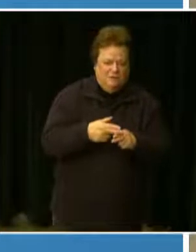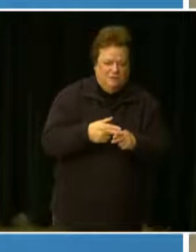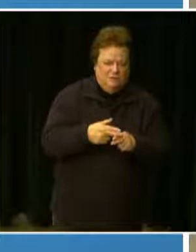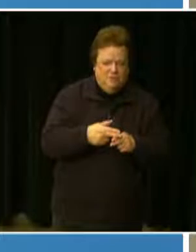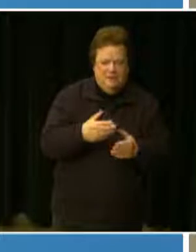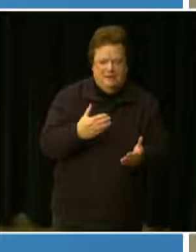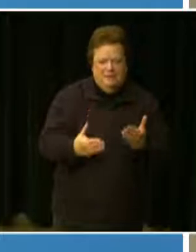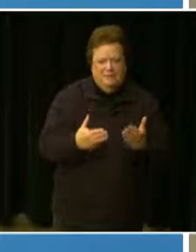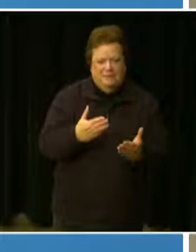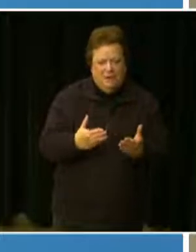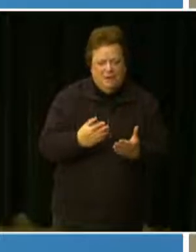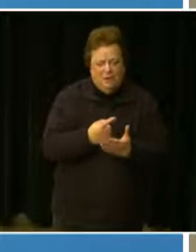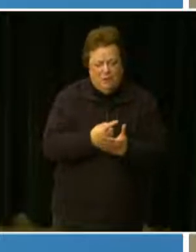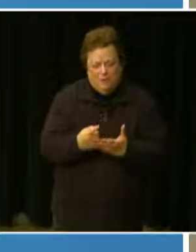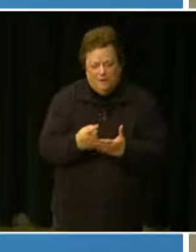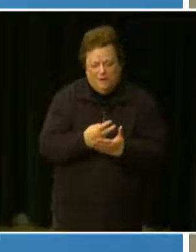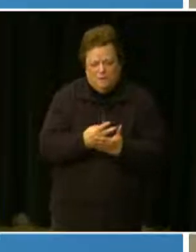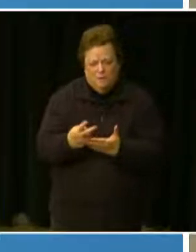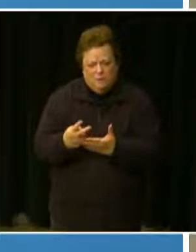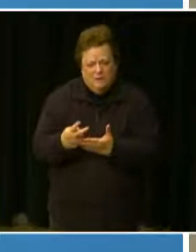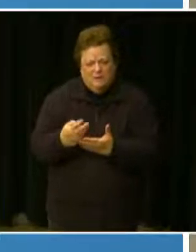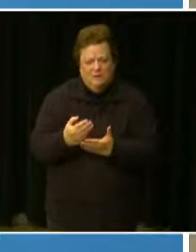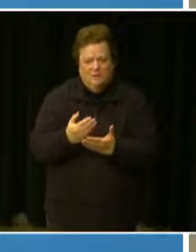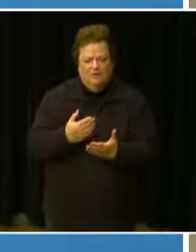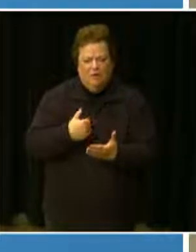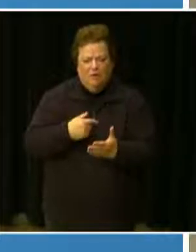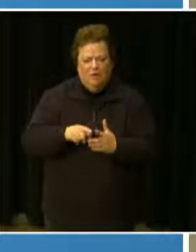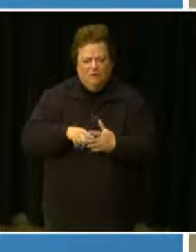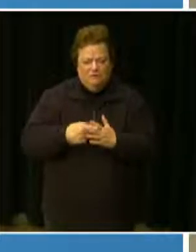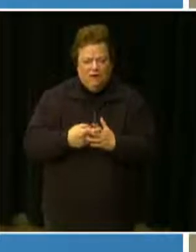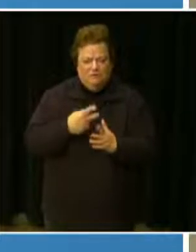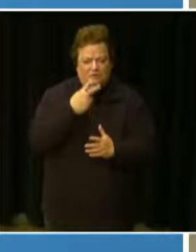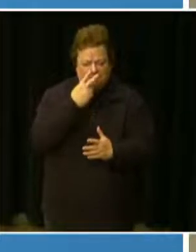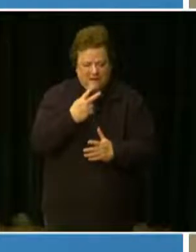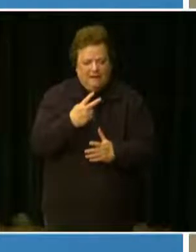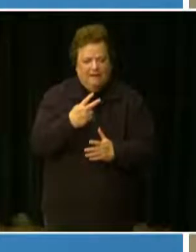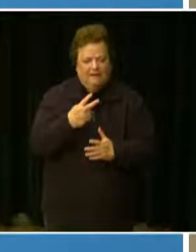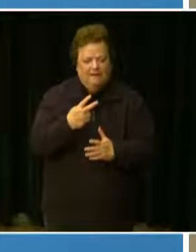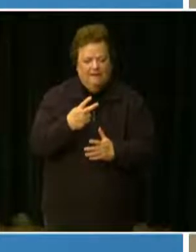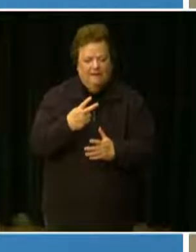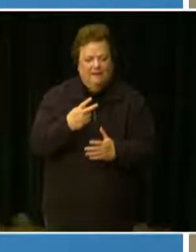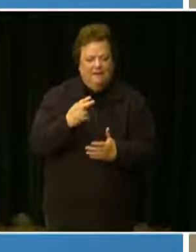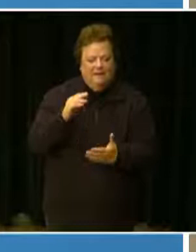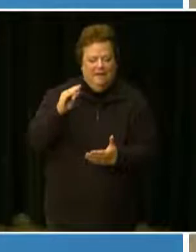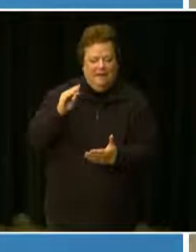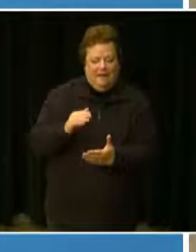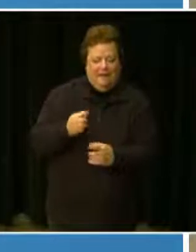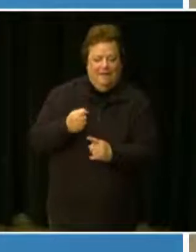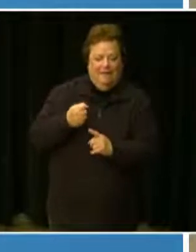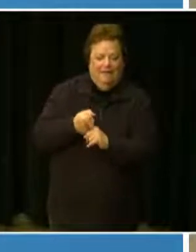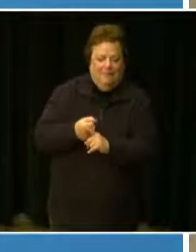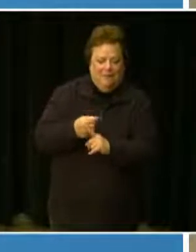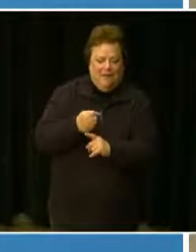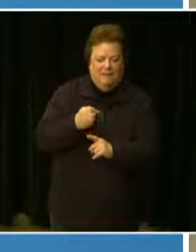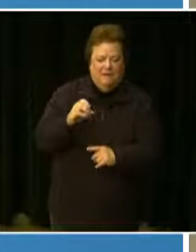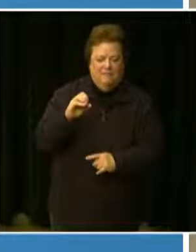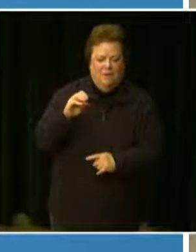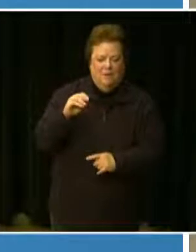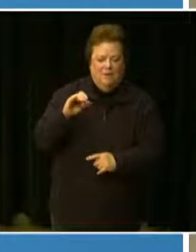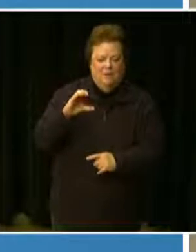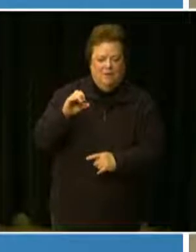may be another week or two before we really see the full lessening of the impact of Omicron and